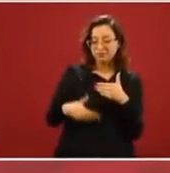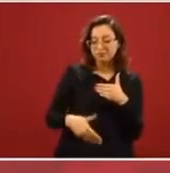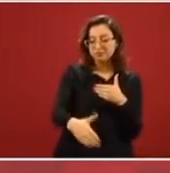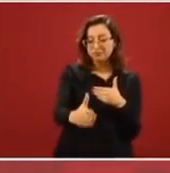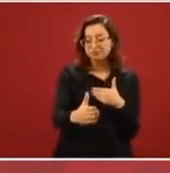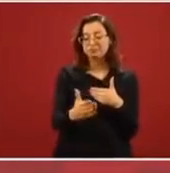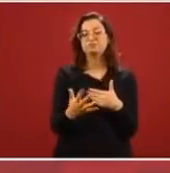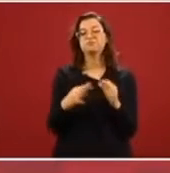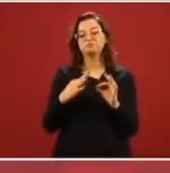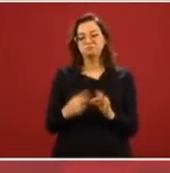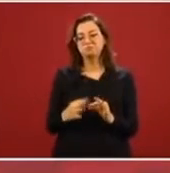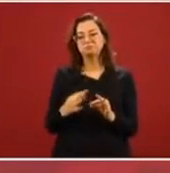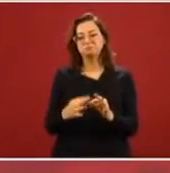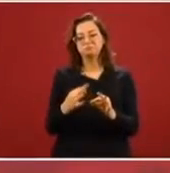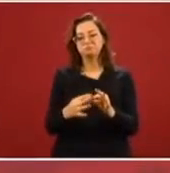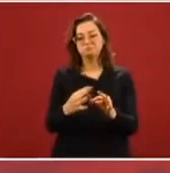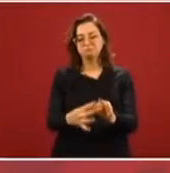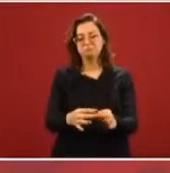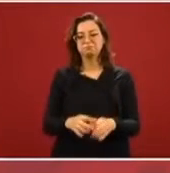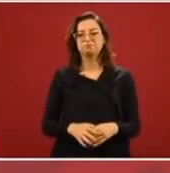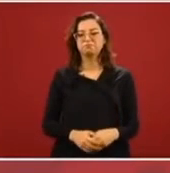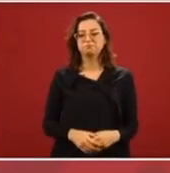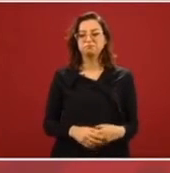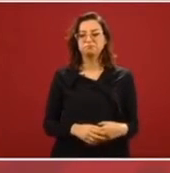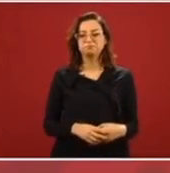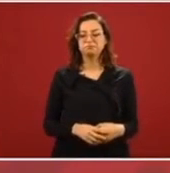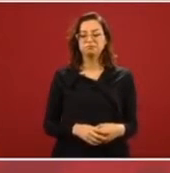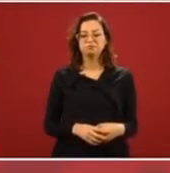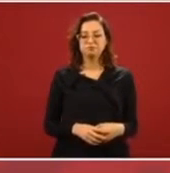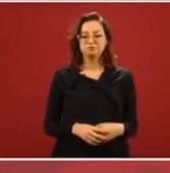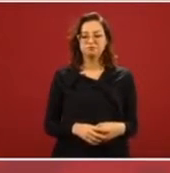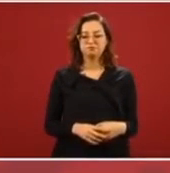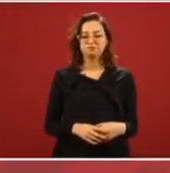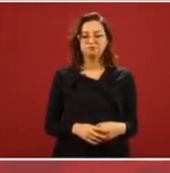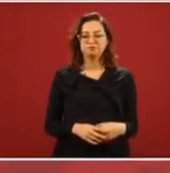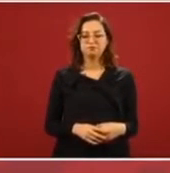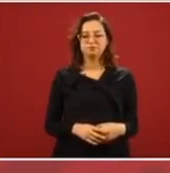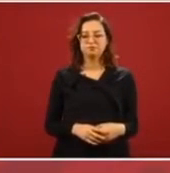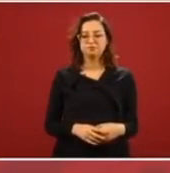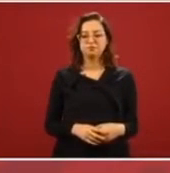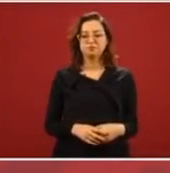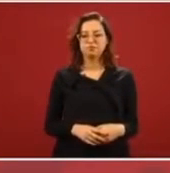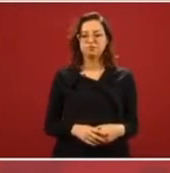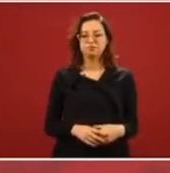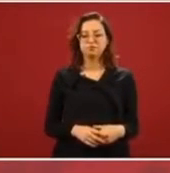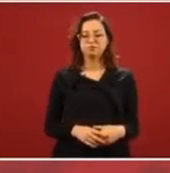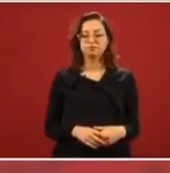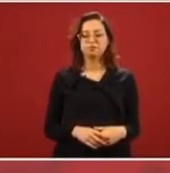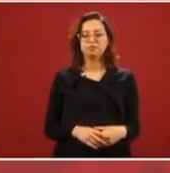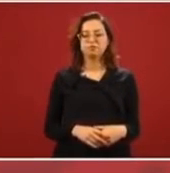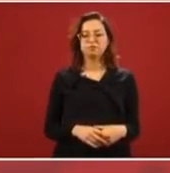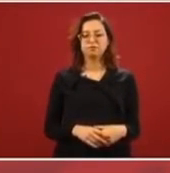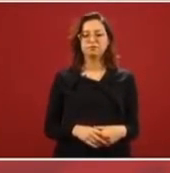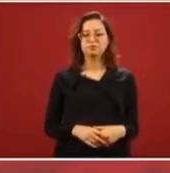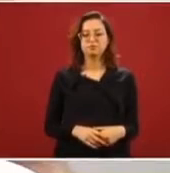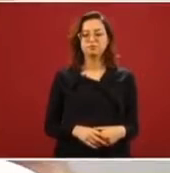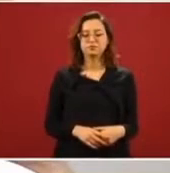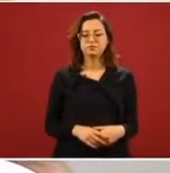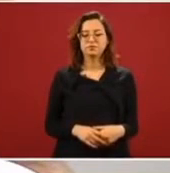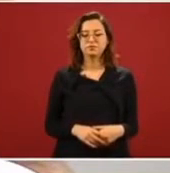Mexico resultados. has given us results. Va de acuerdo a lo que It goes according se